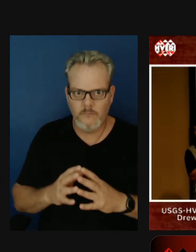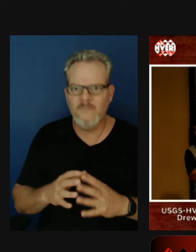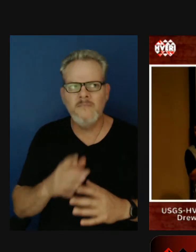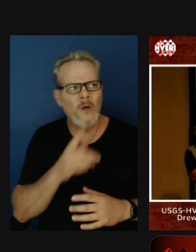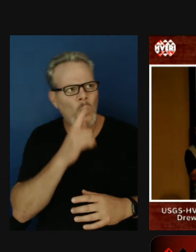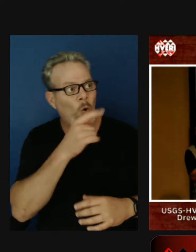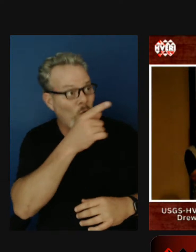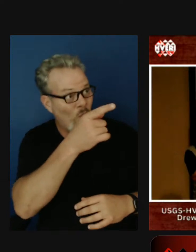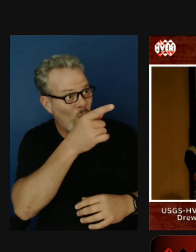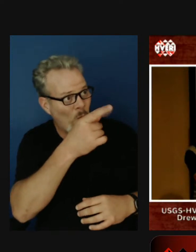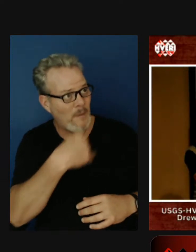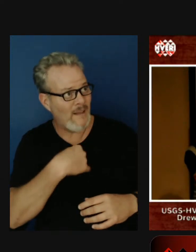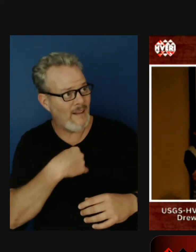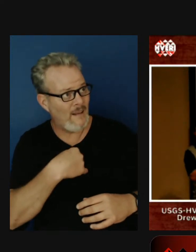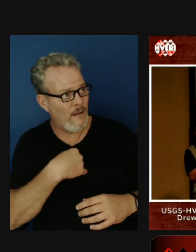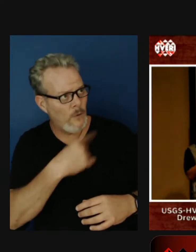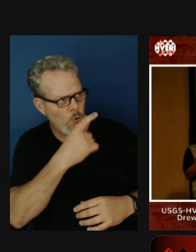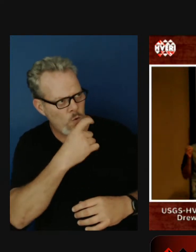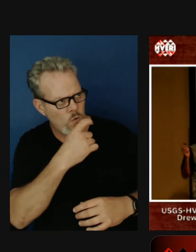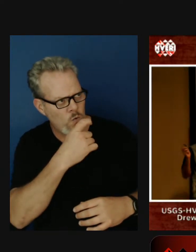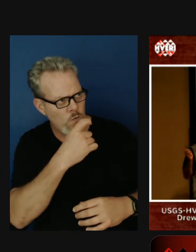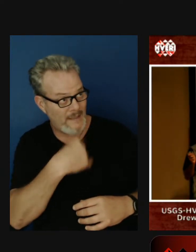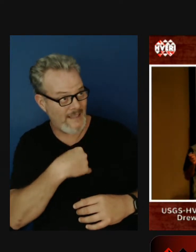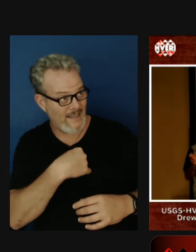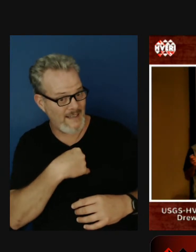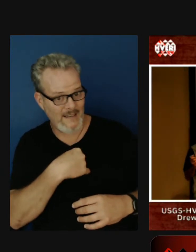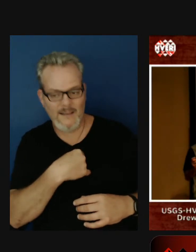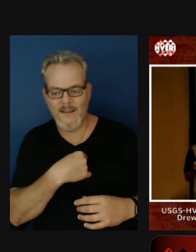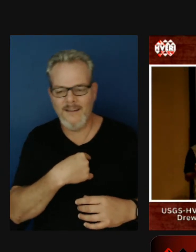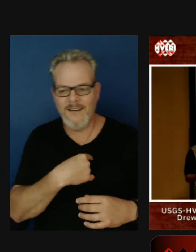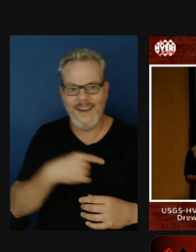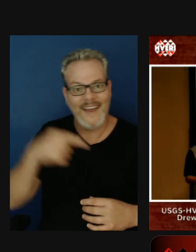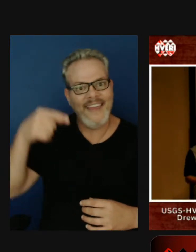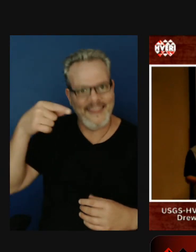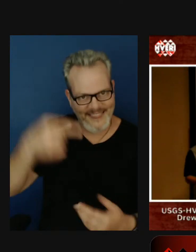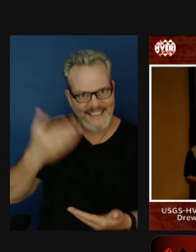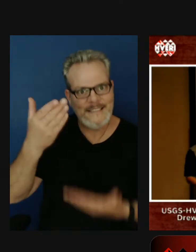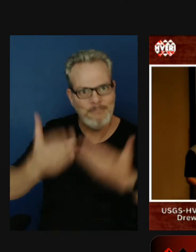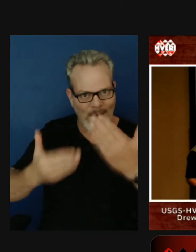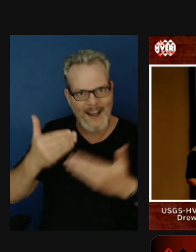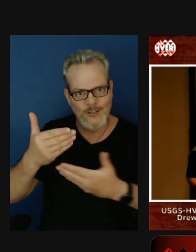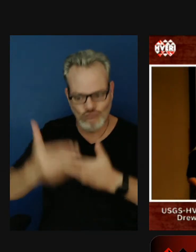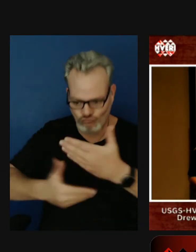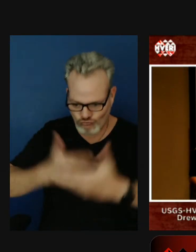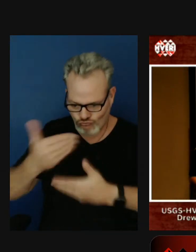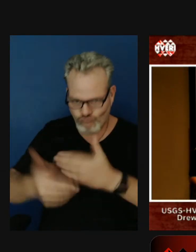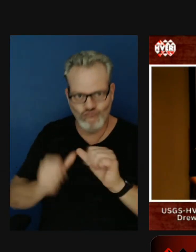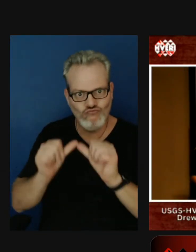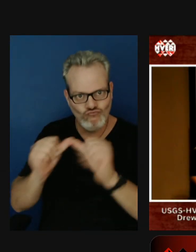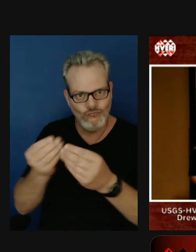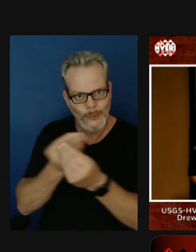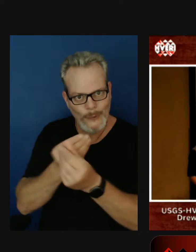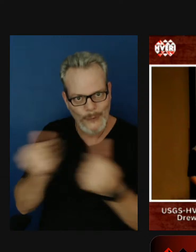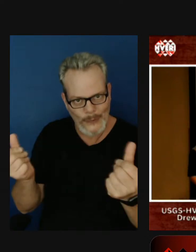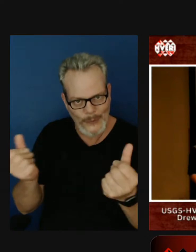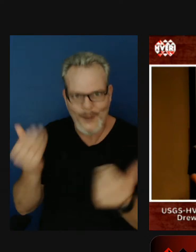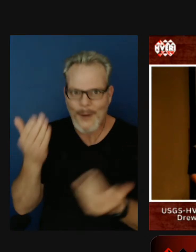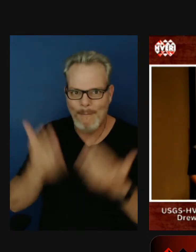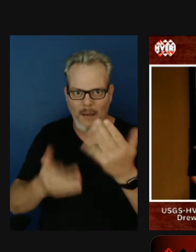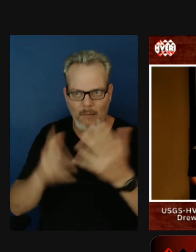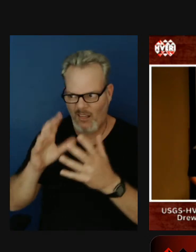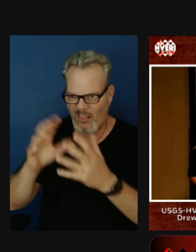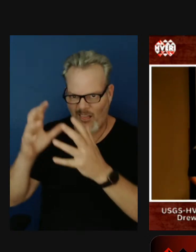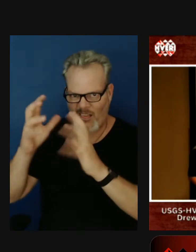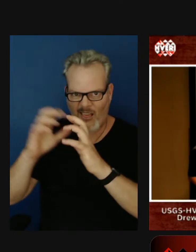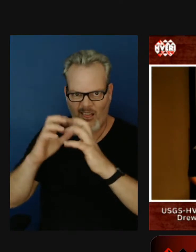that? Okay. So this might go smoothly and it might not go smoothly. So my talk is